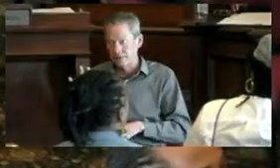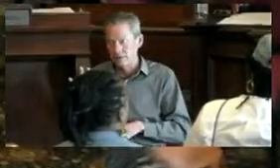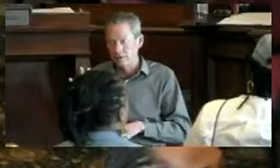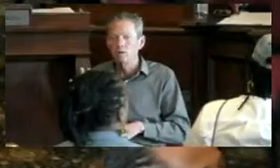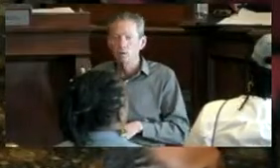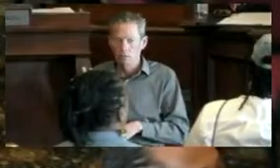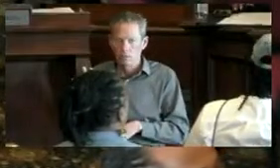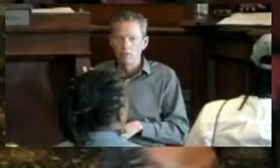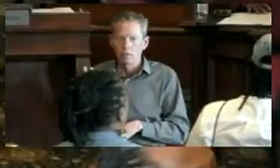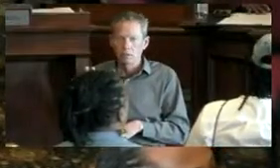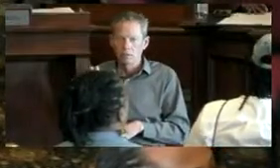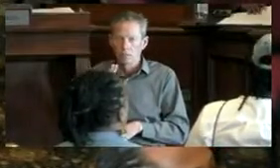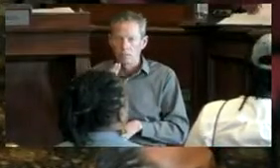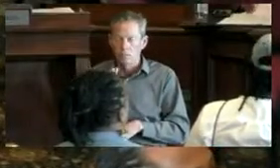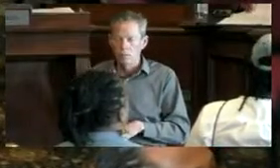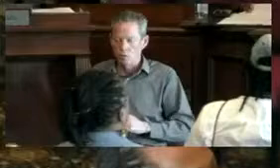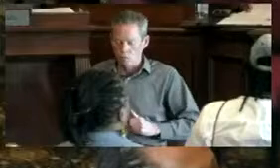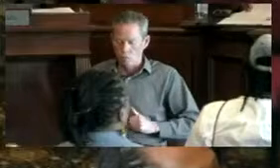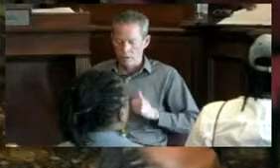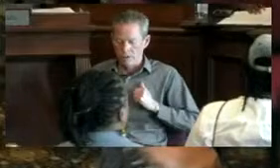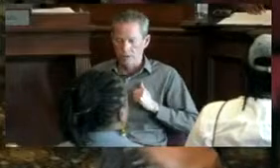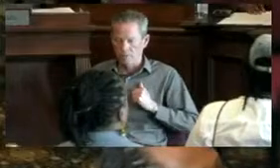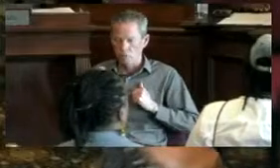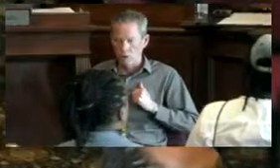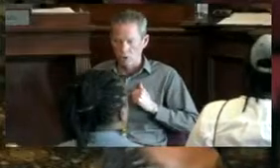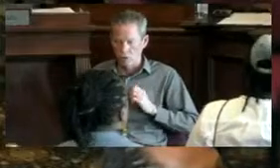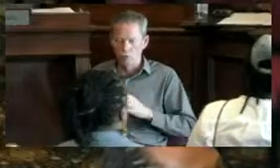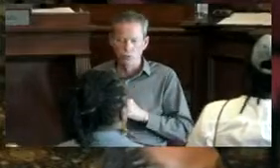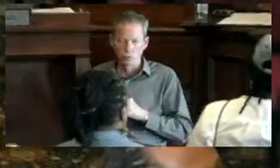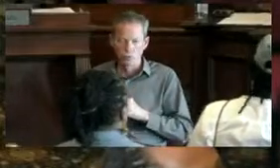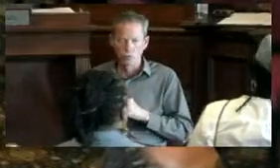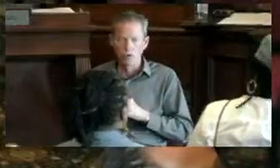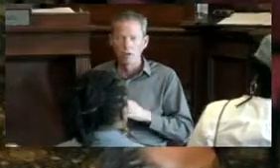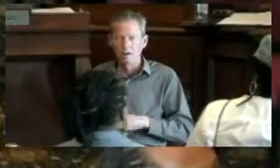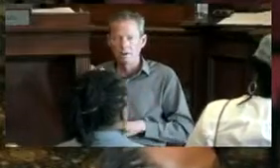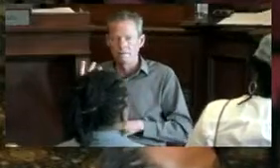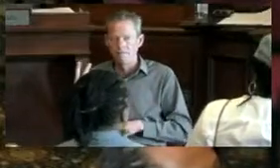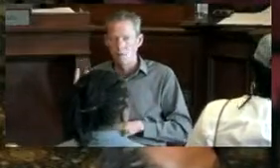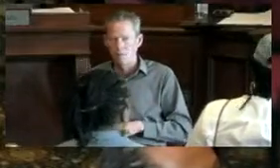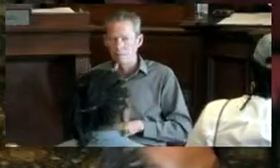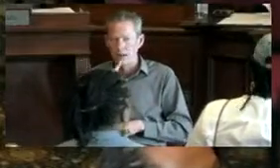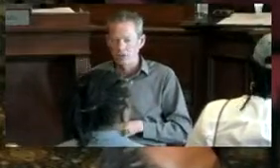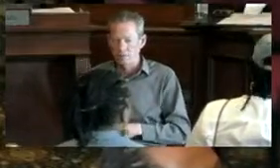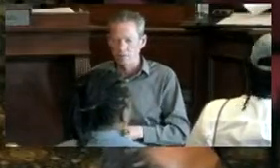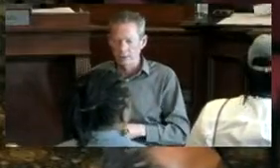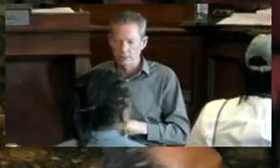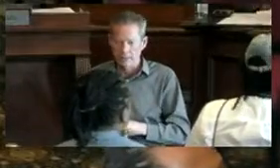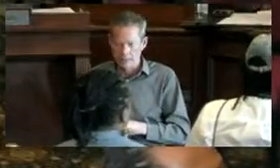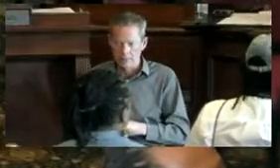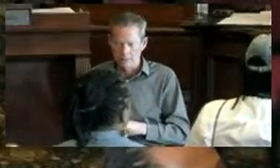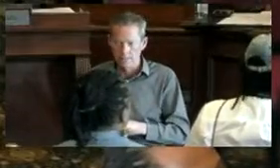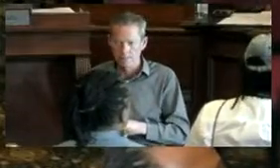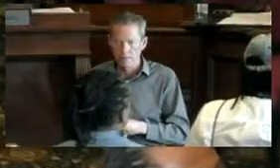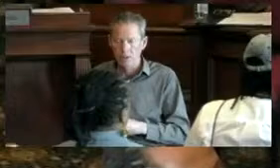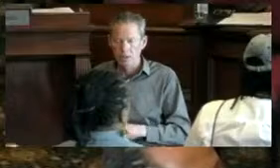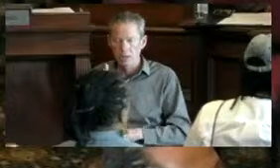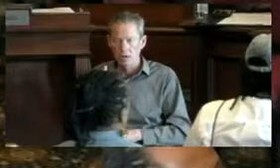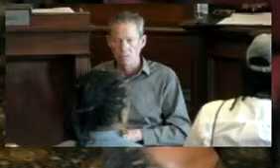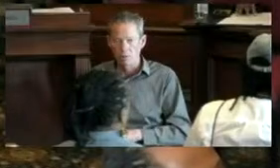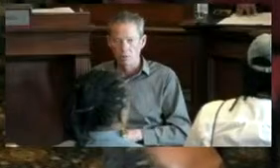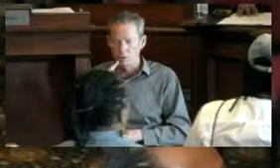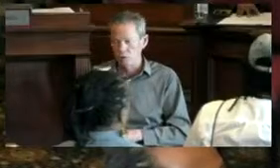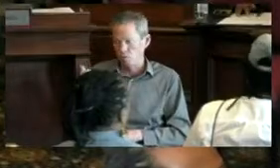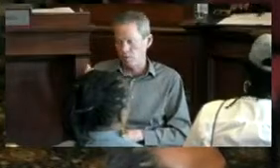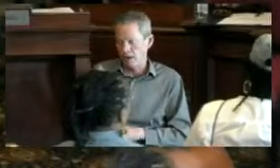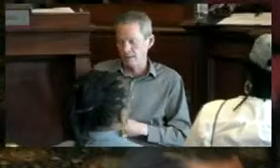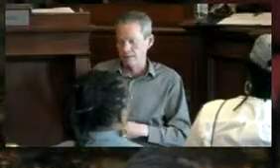seats were residents of Rochester, New York, and 4 of them actually participated through Bloom. So it just